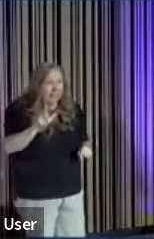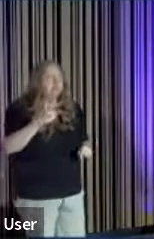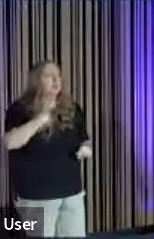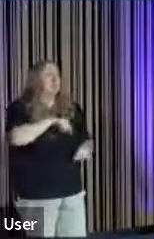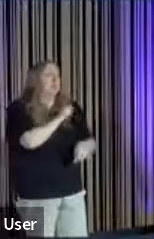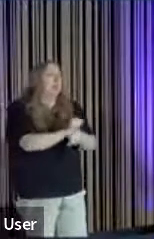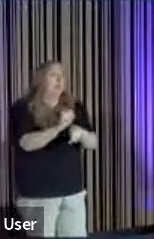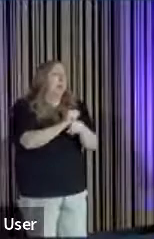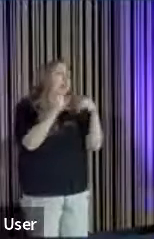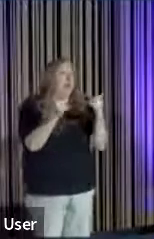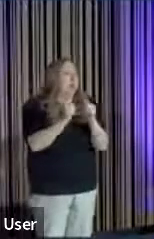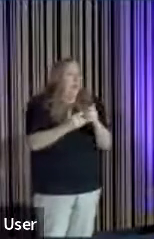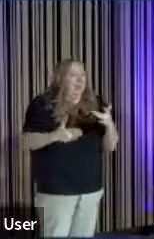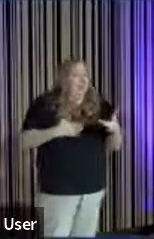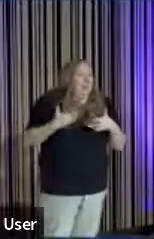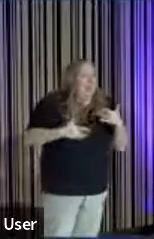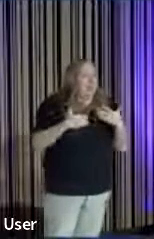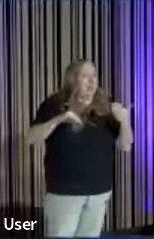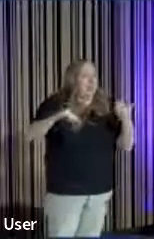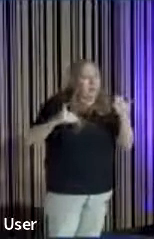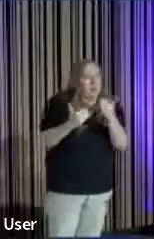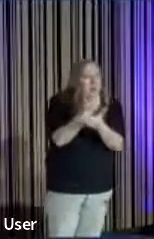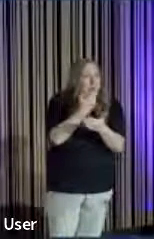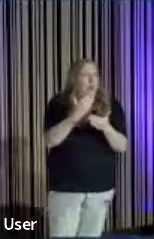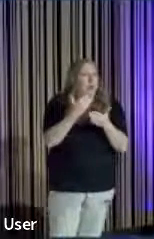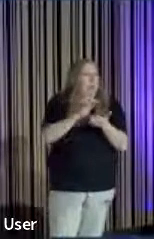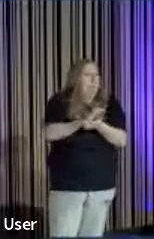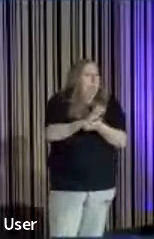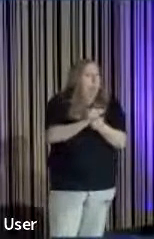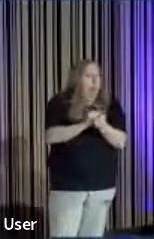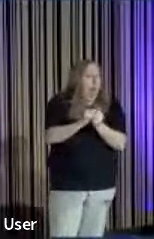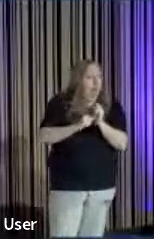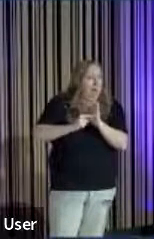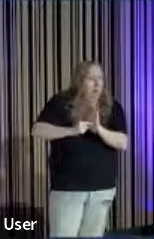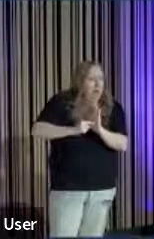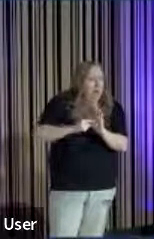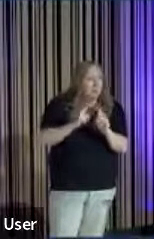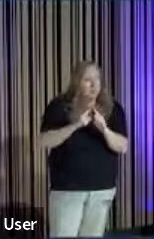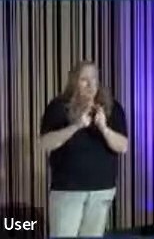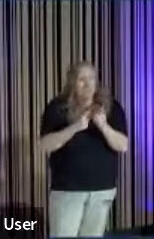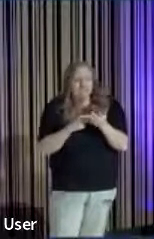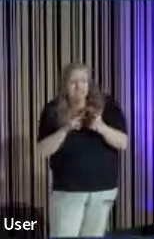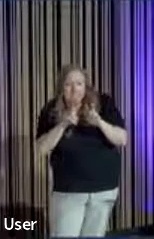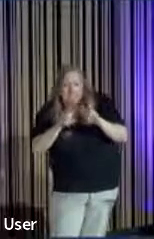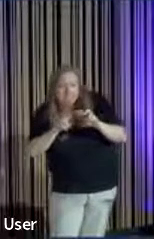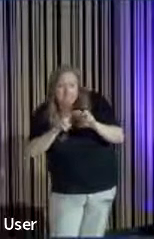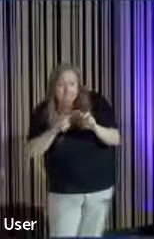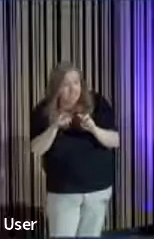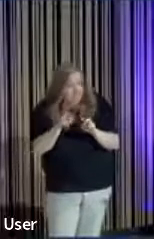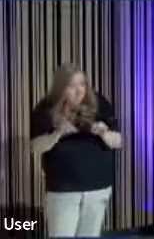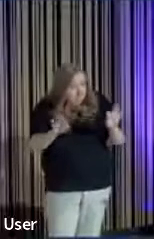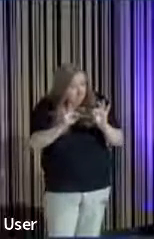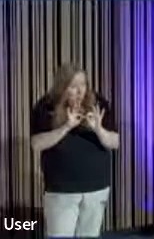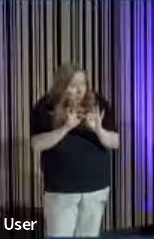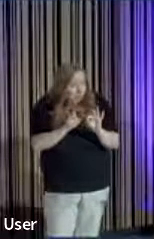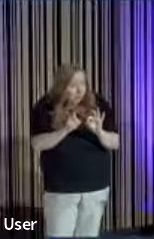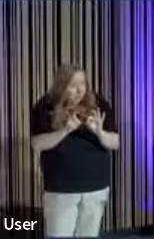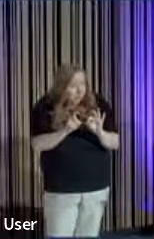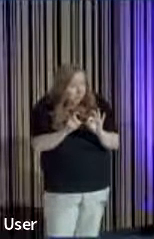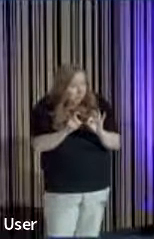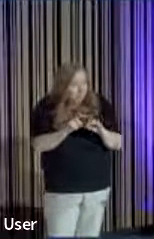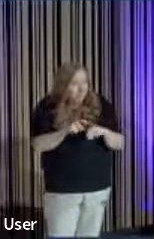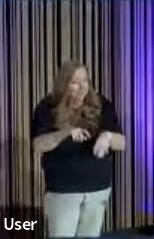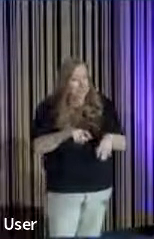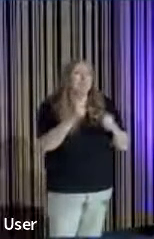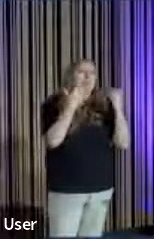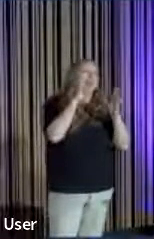these really exciting new community metabolic models to just ask, is this important? And so there's a lot of pictures I would have